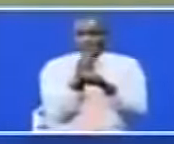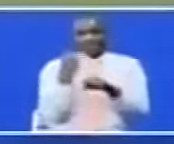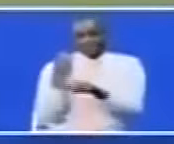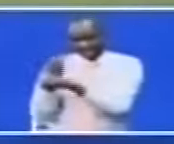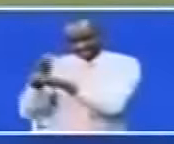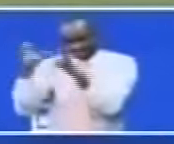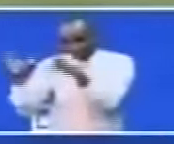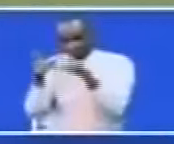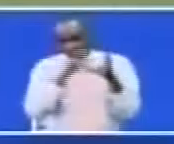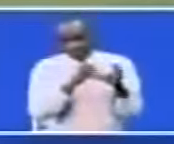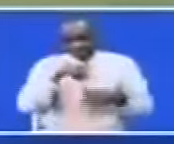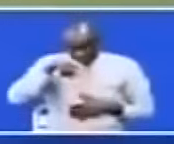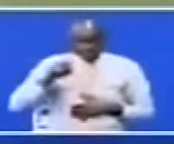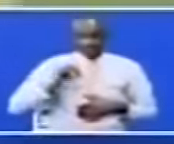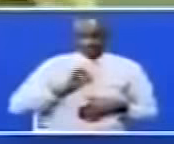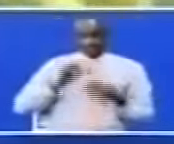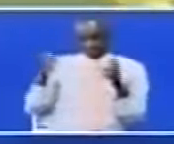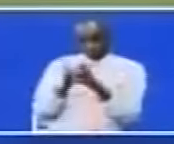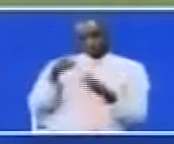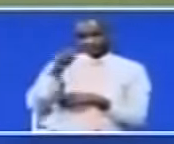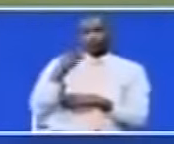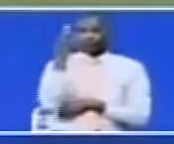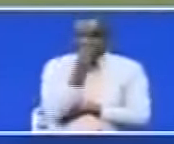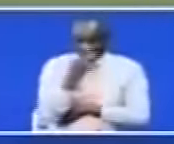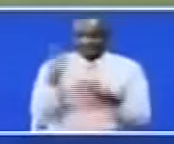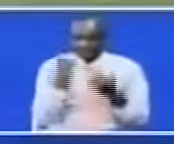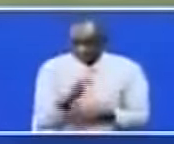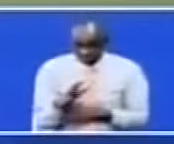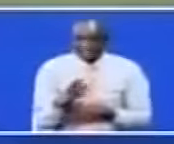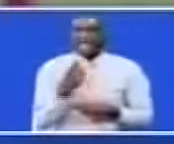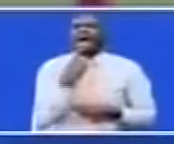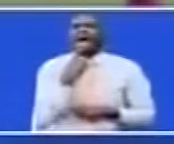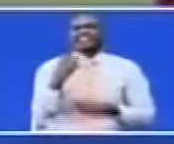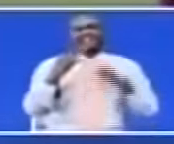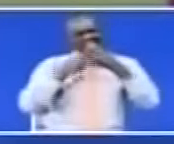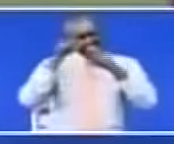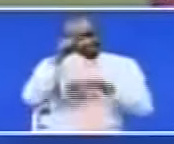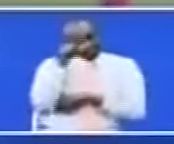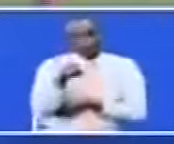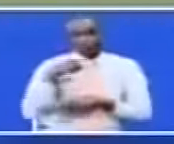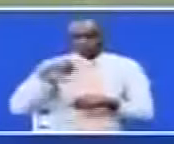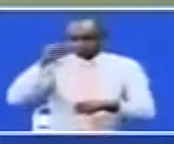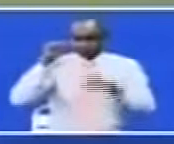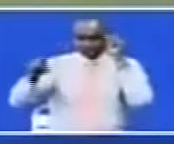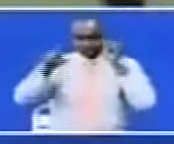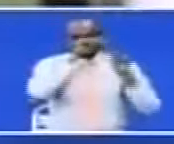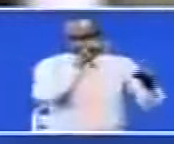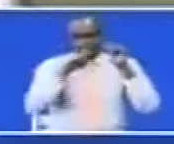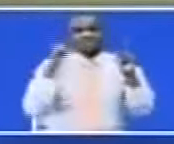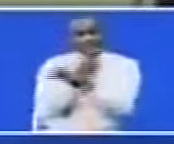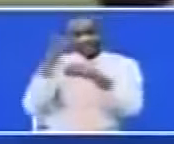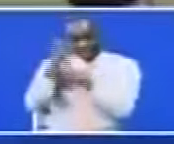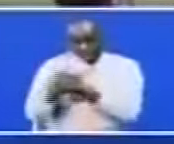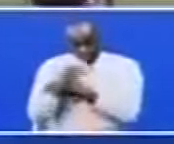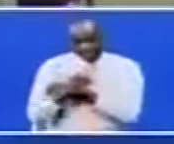and under-14, and the female groups held their trials on Wednesday. 180 players were shortlisted from various counties,